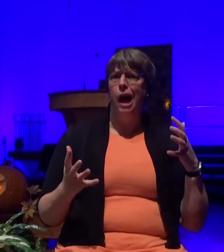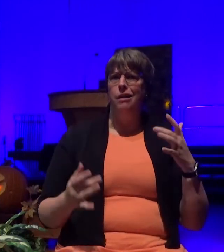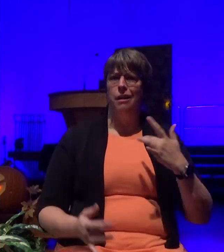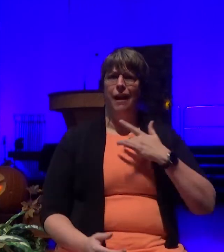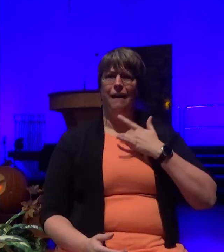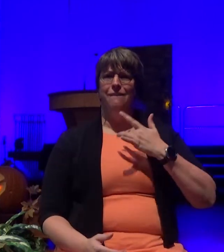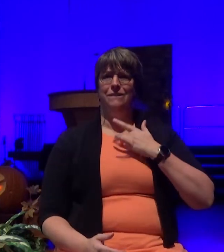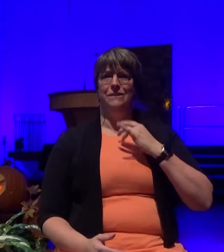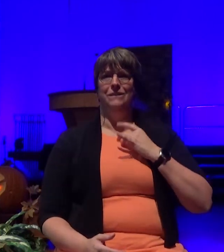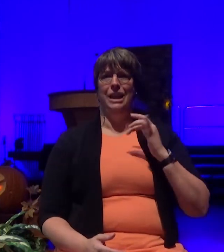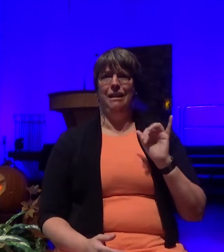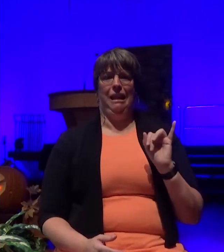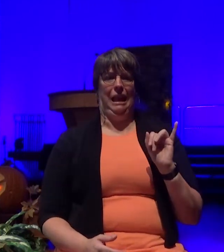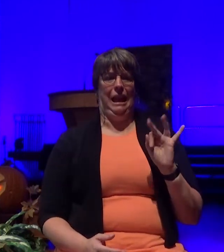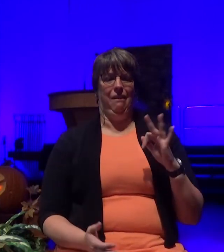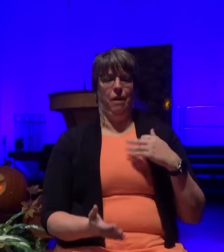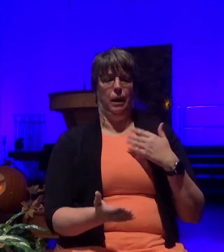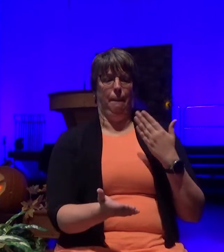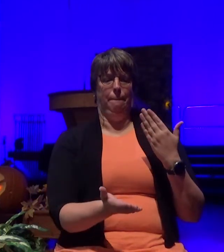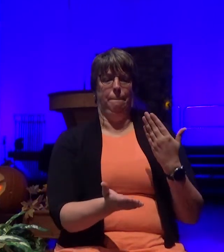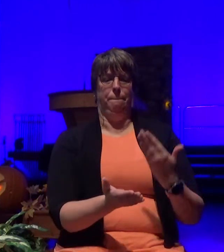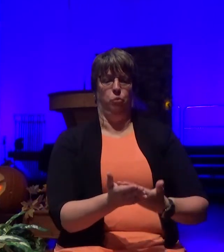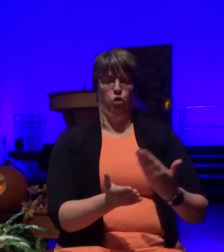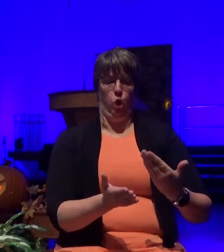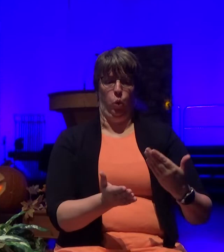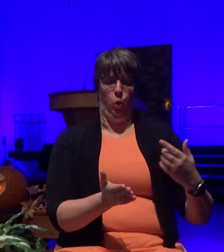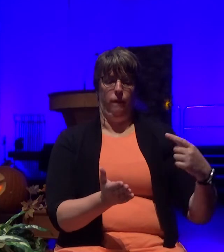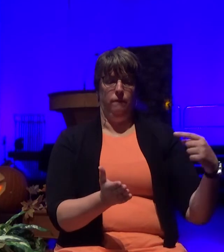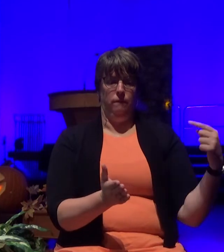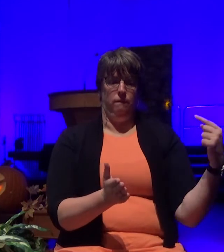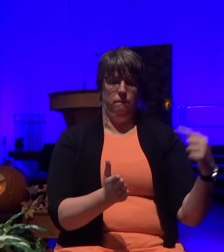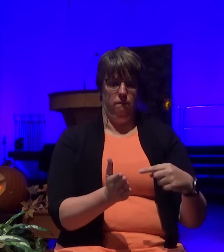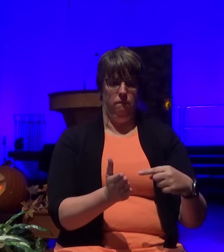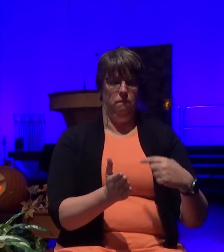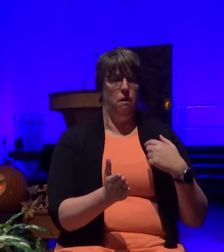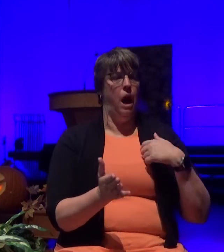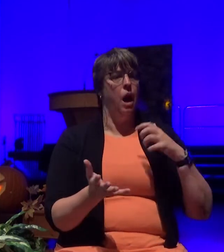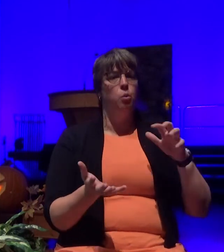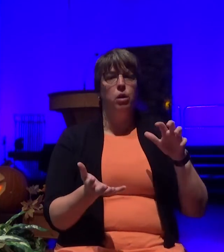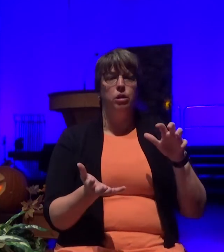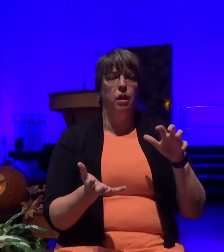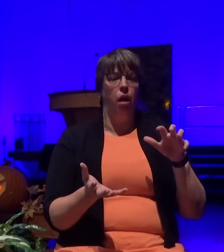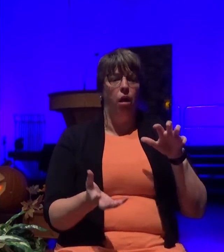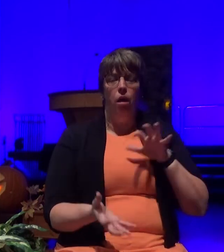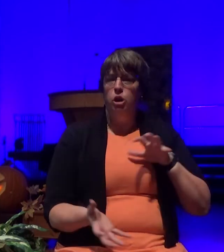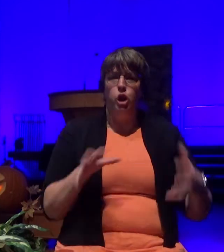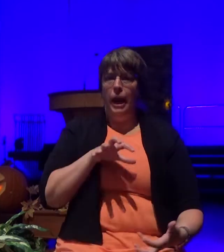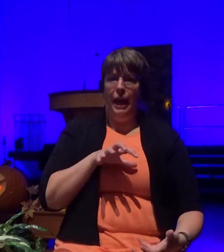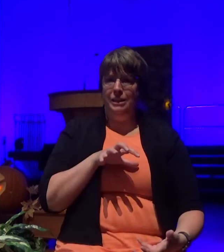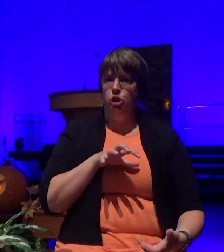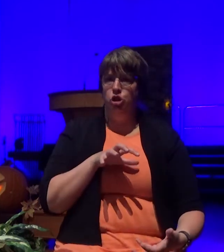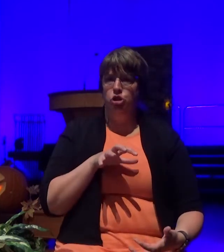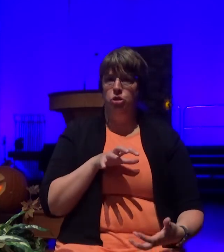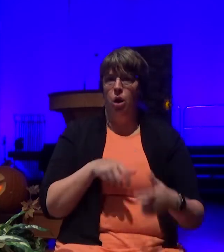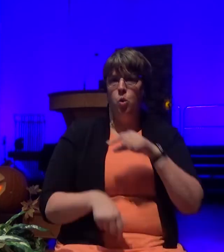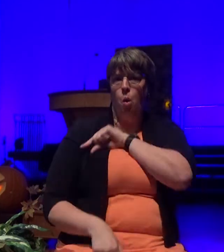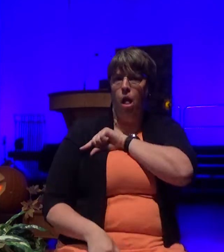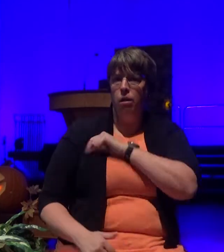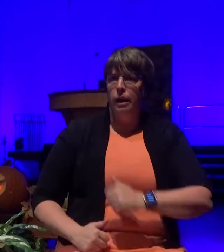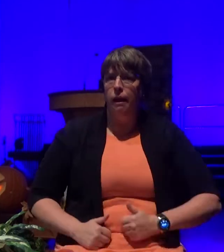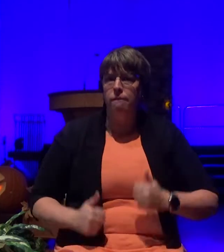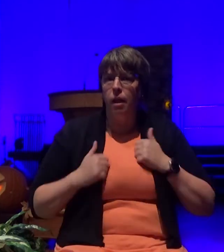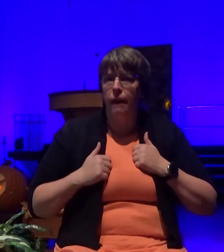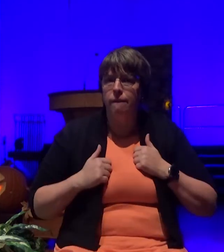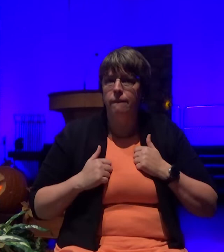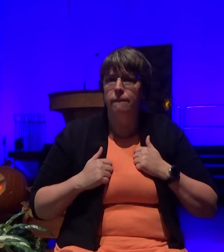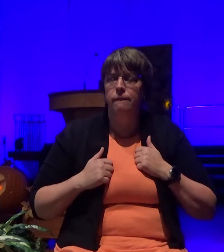humanity, I could change the course of my living and everyone's living. The quality of life for us would go up. And one